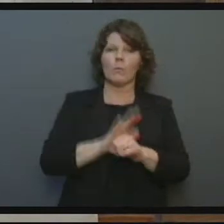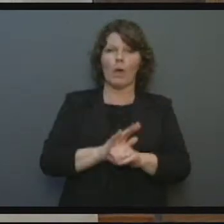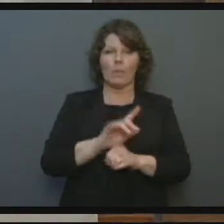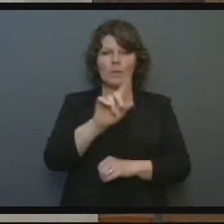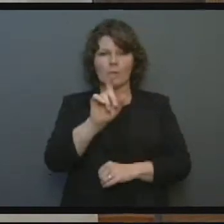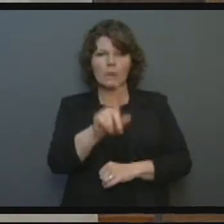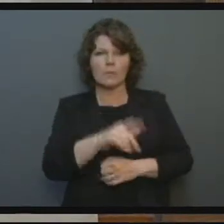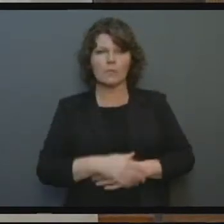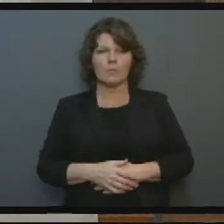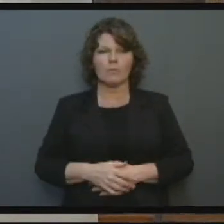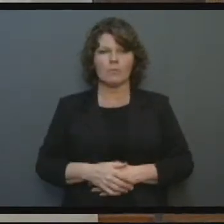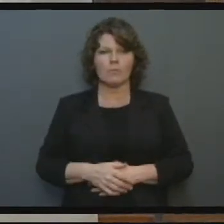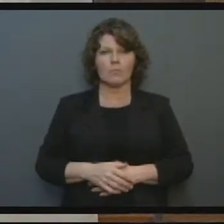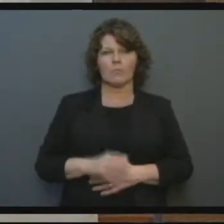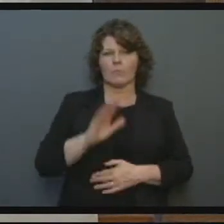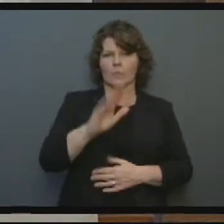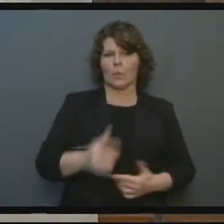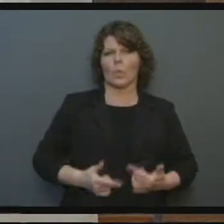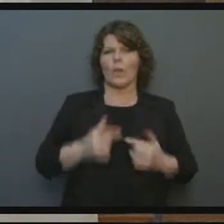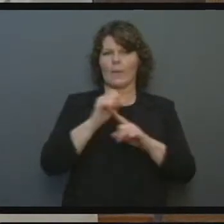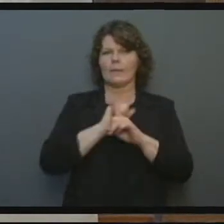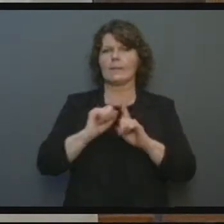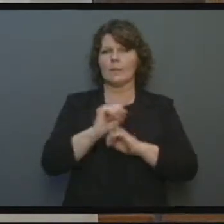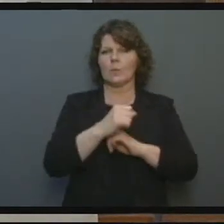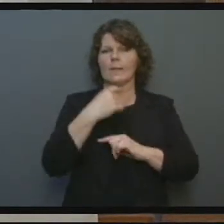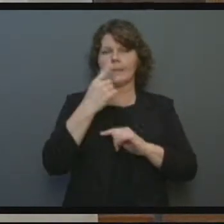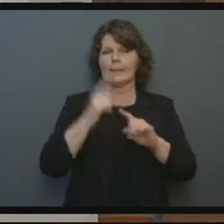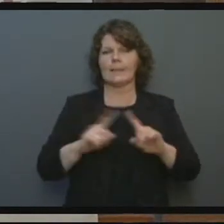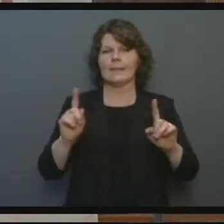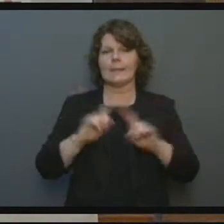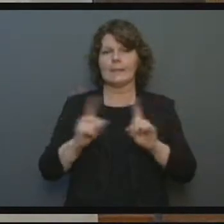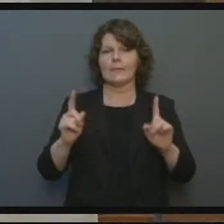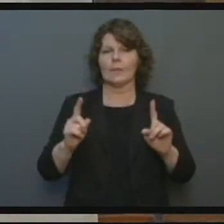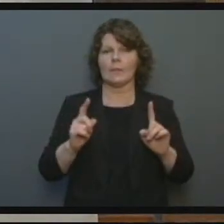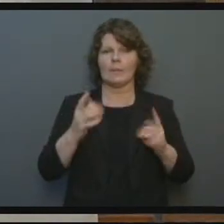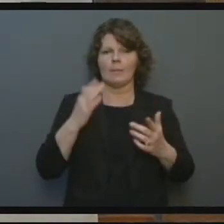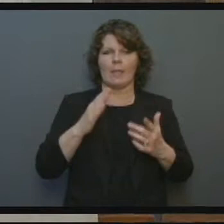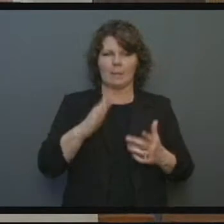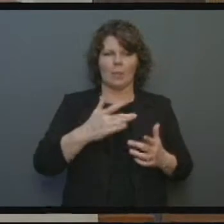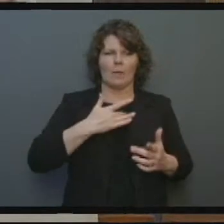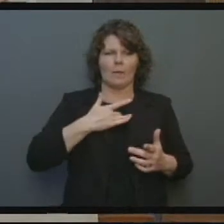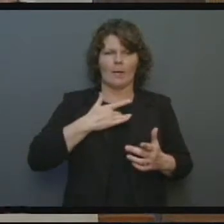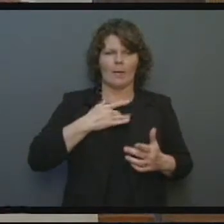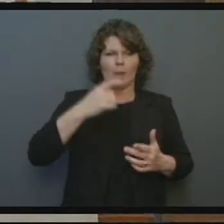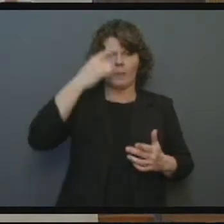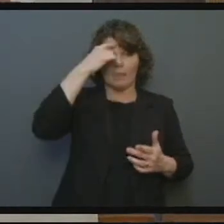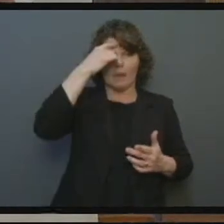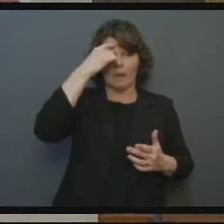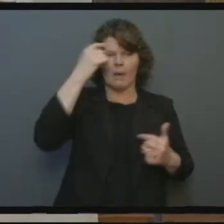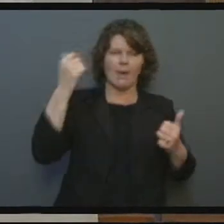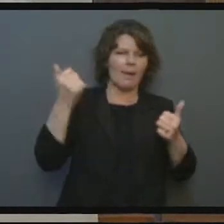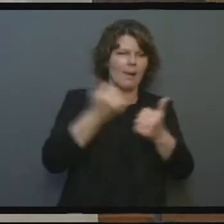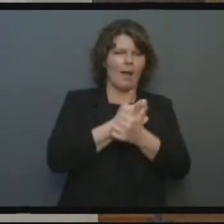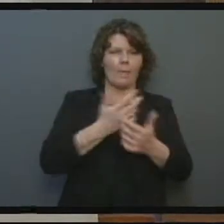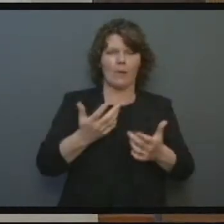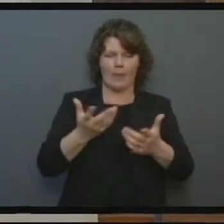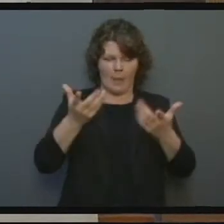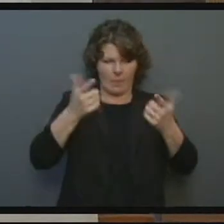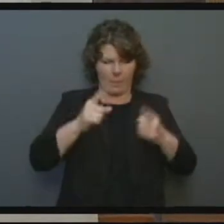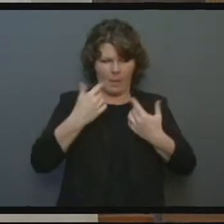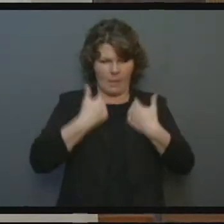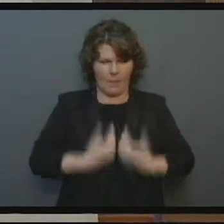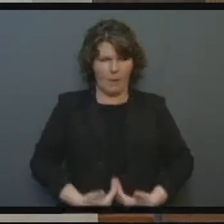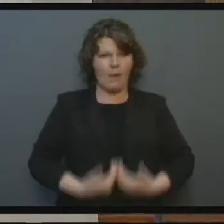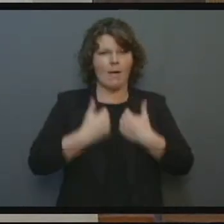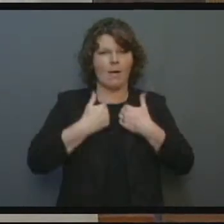circumstances in your life tell you otherwise? What if every cell in your body, every ounce of your intelligence, every single thought that has gone through your head in